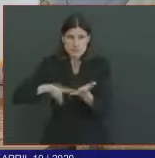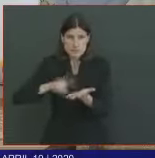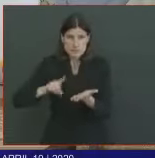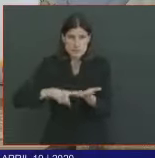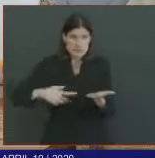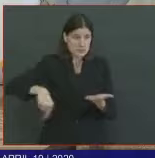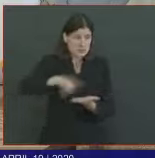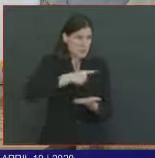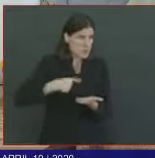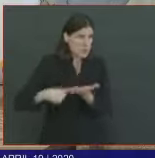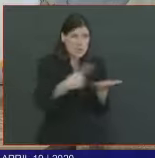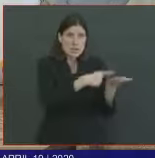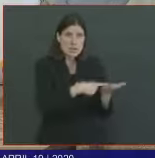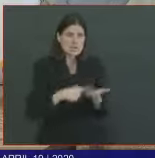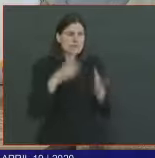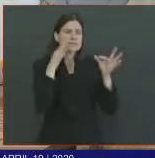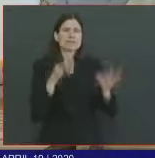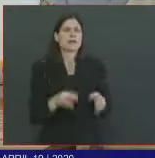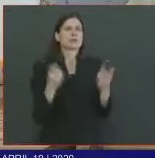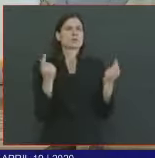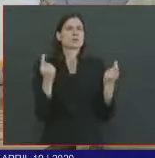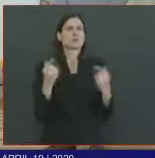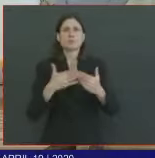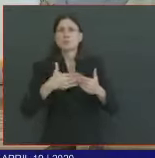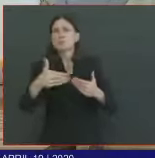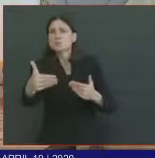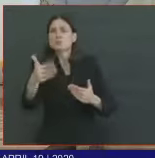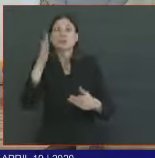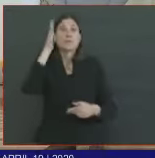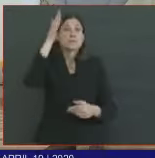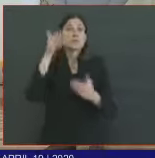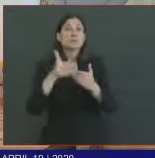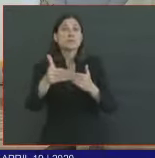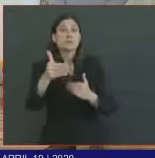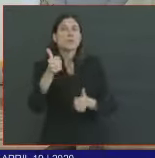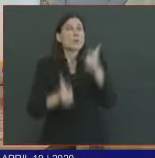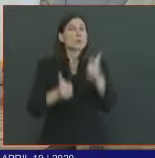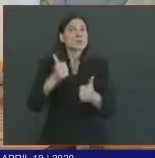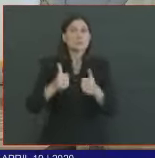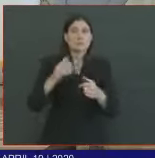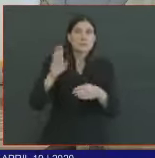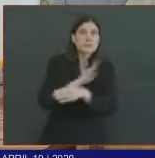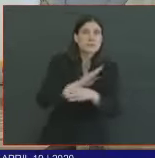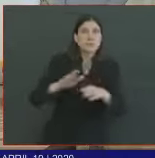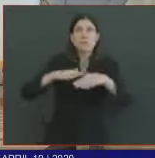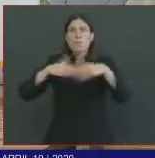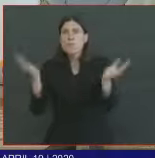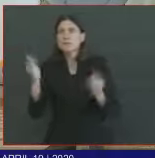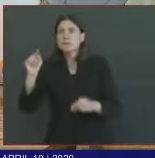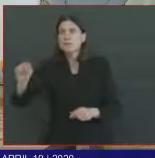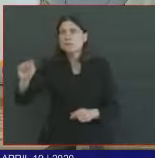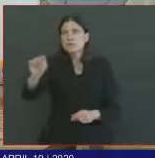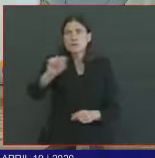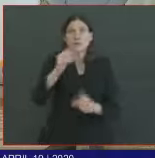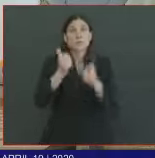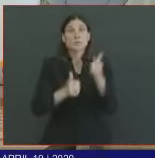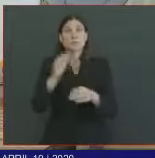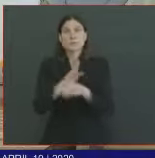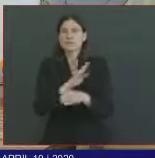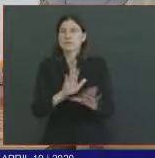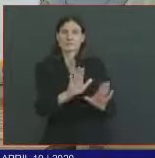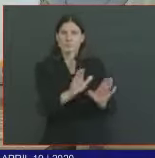24/7, industry by industry, regulation by regulation. And as we develop guidelines, I will share